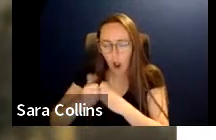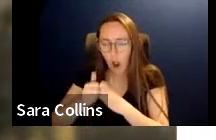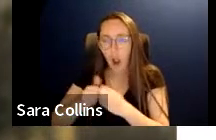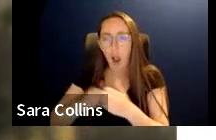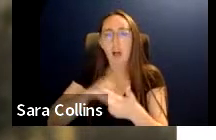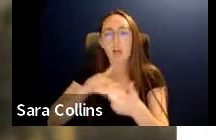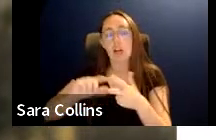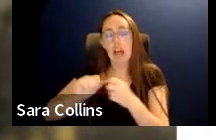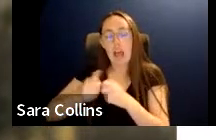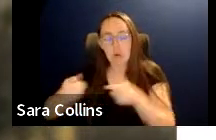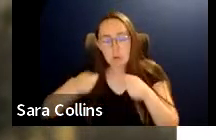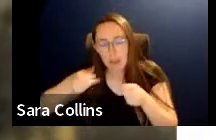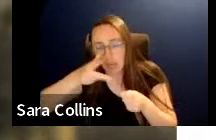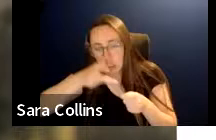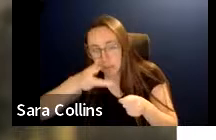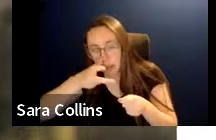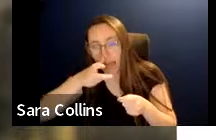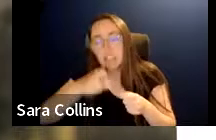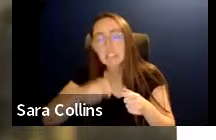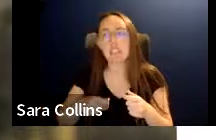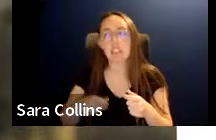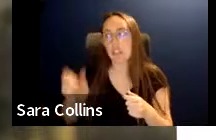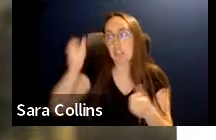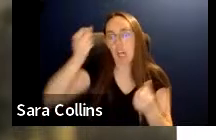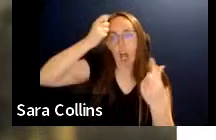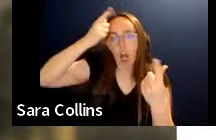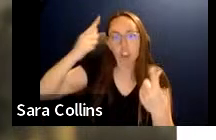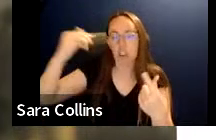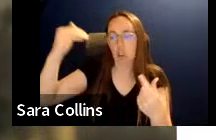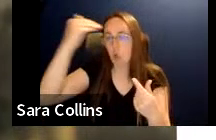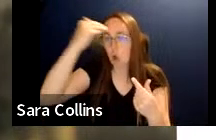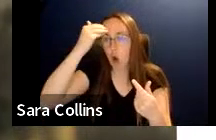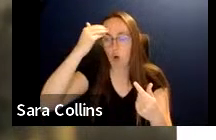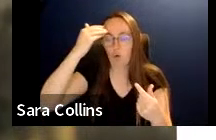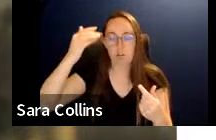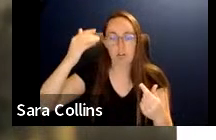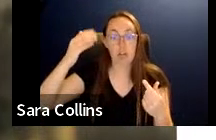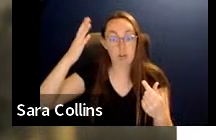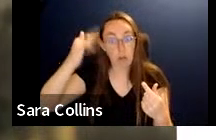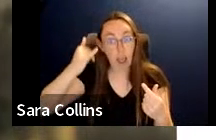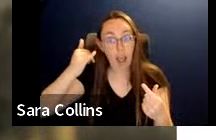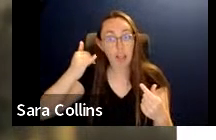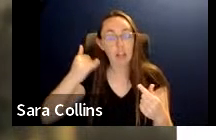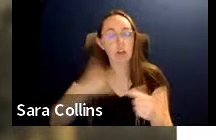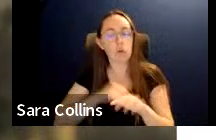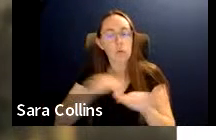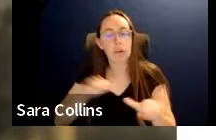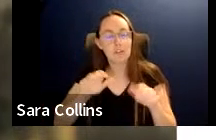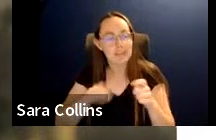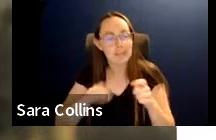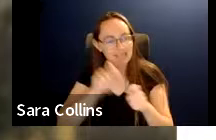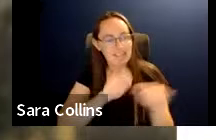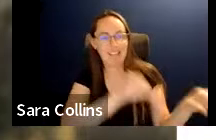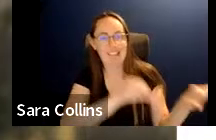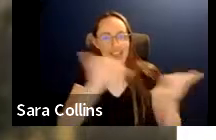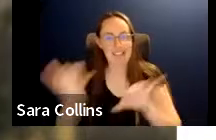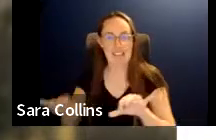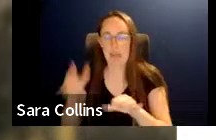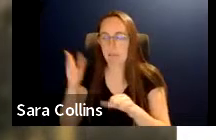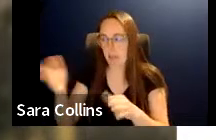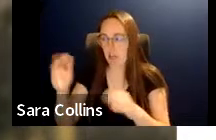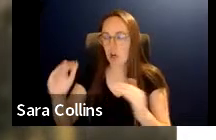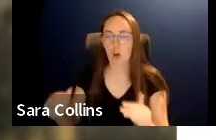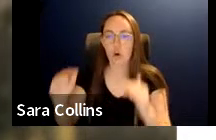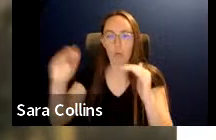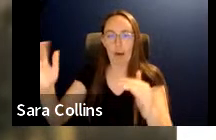pest management. He understands and knows and is familiar with all of those things because we do the same practices in our raised bed garden, in our